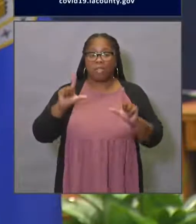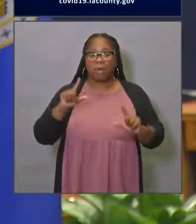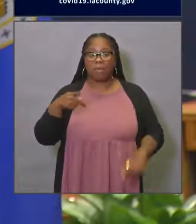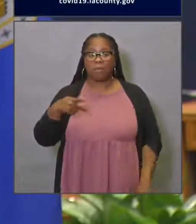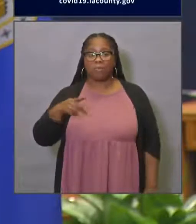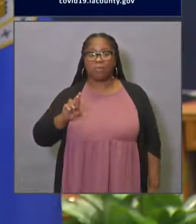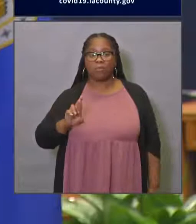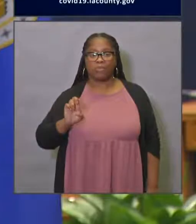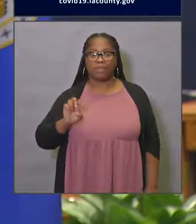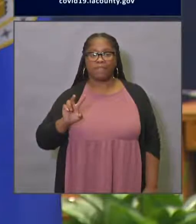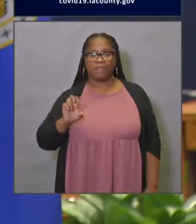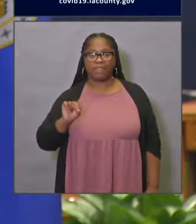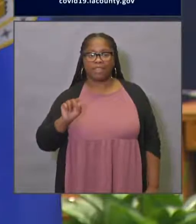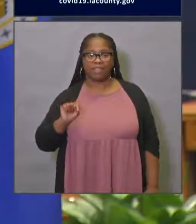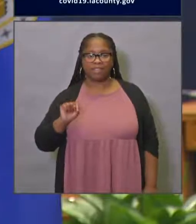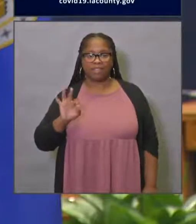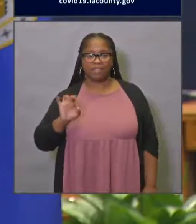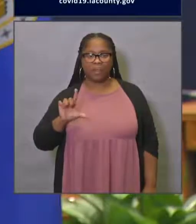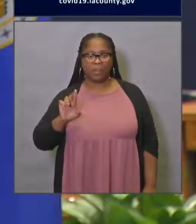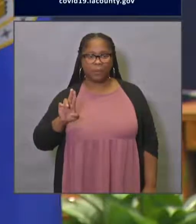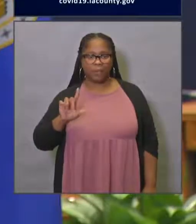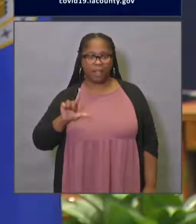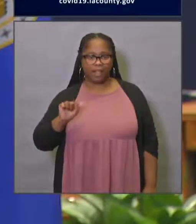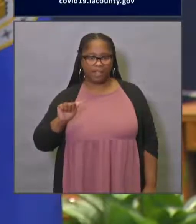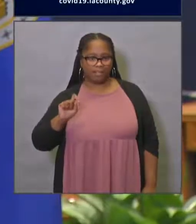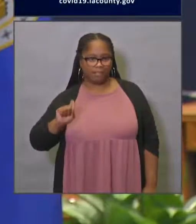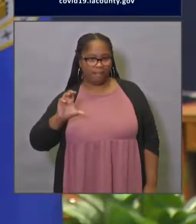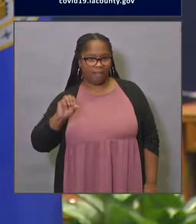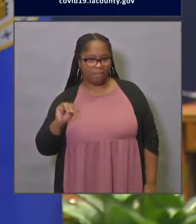preventflula.com. And now we'll take your questions.